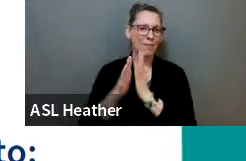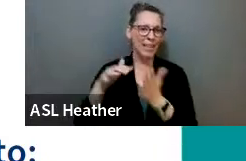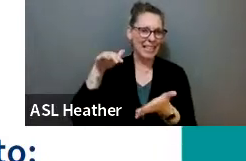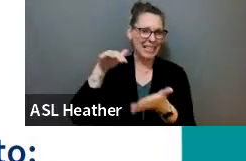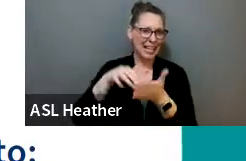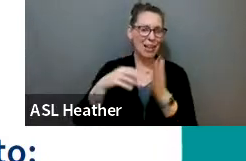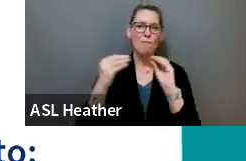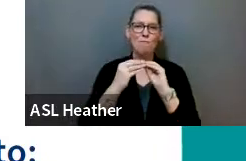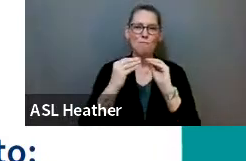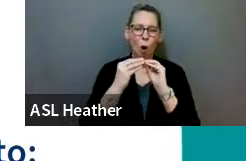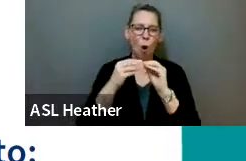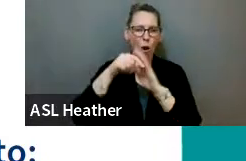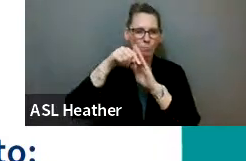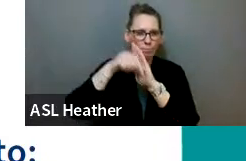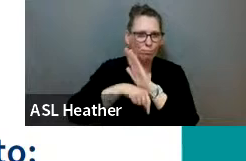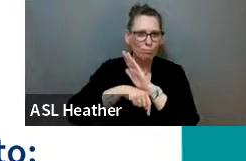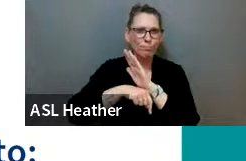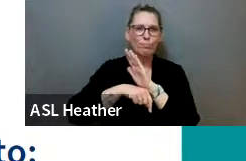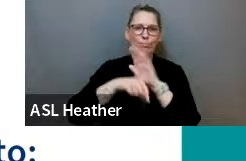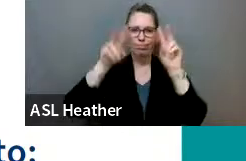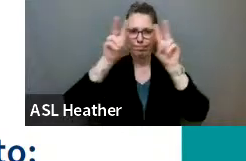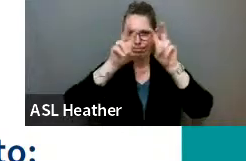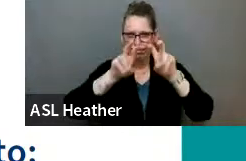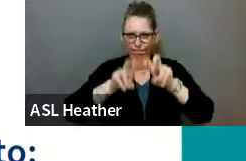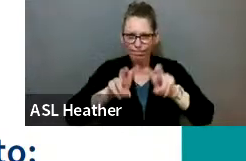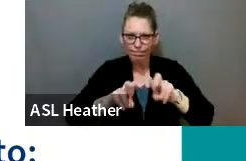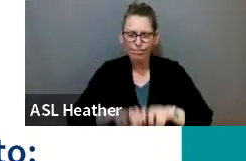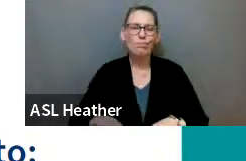in-depth and kind of